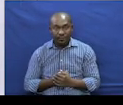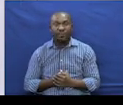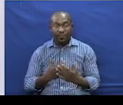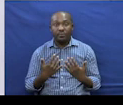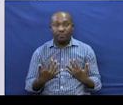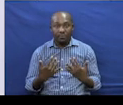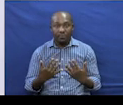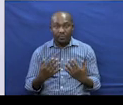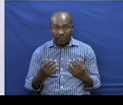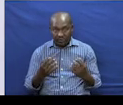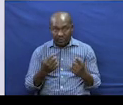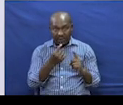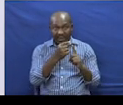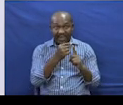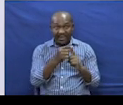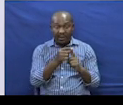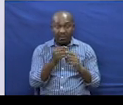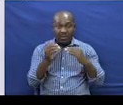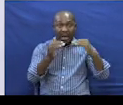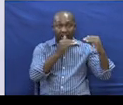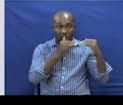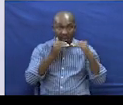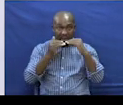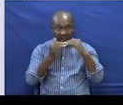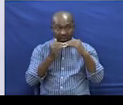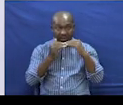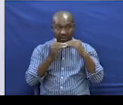Therefore, the term democracy